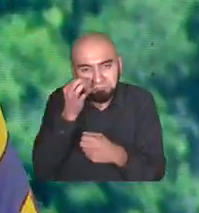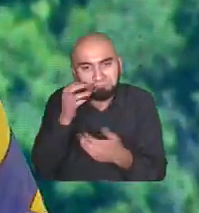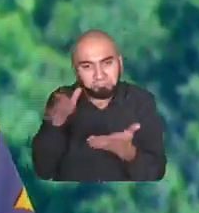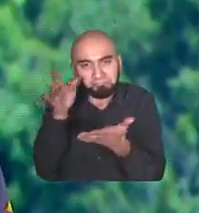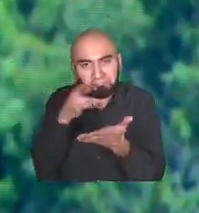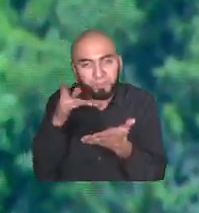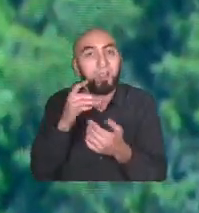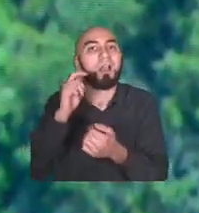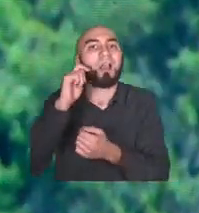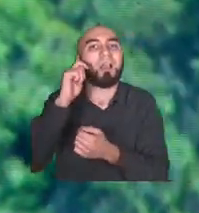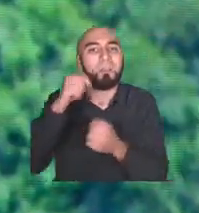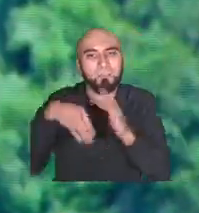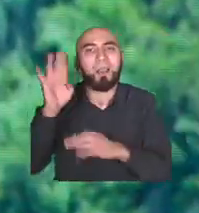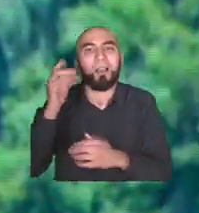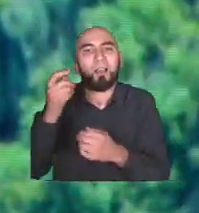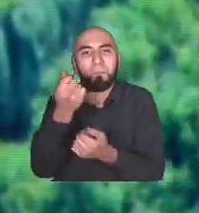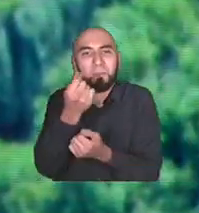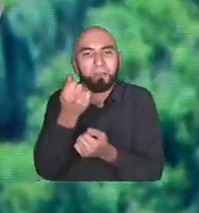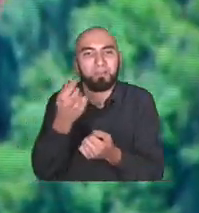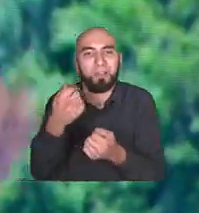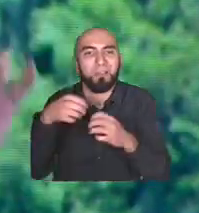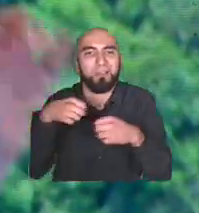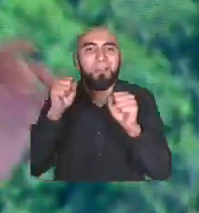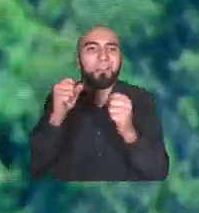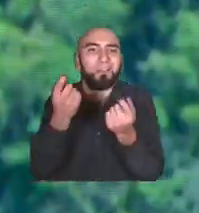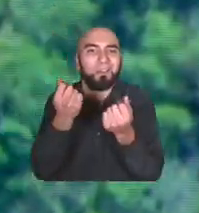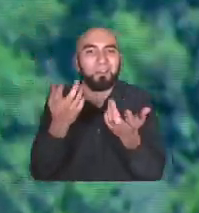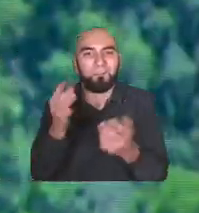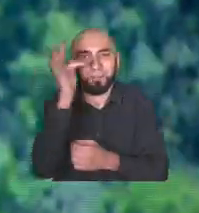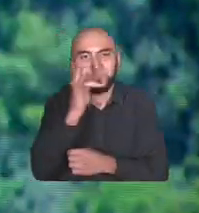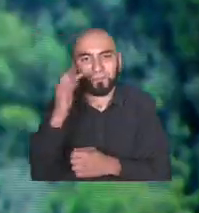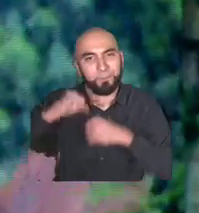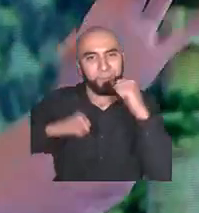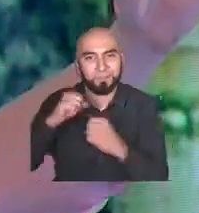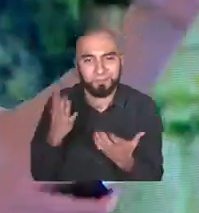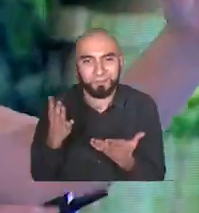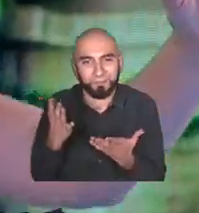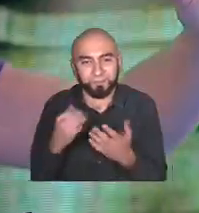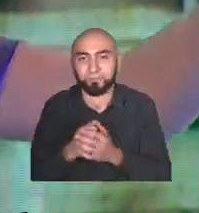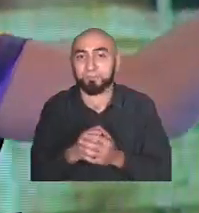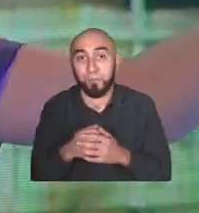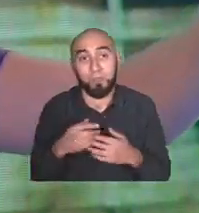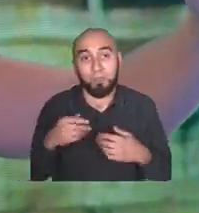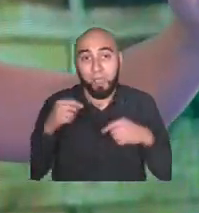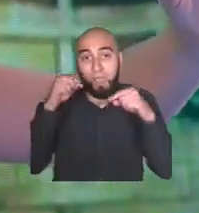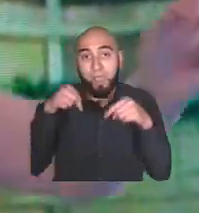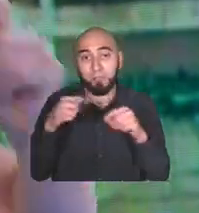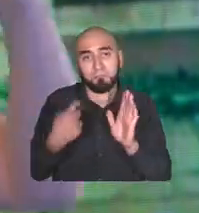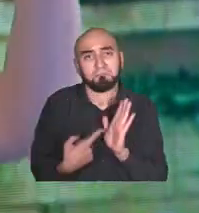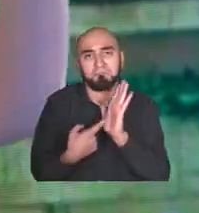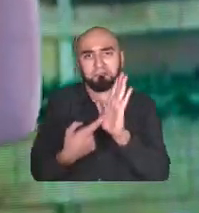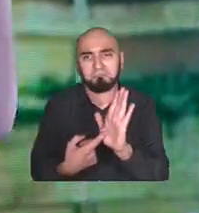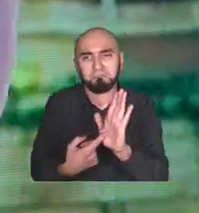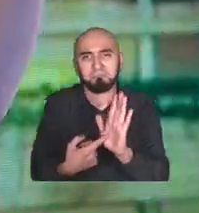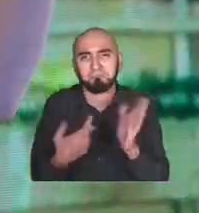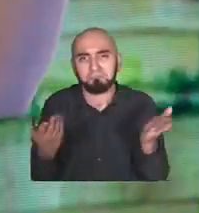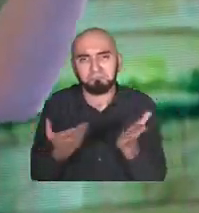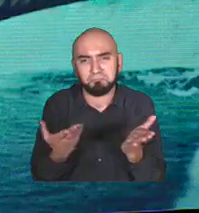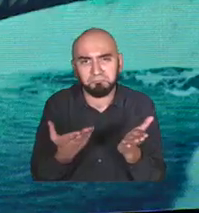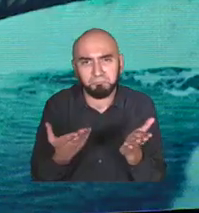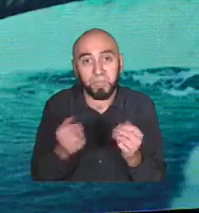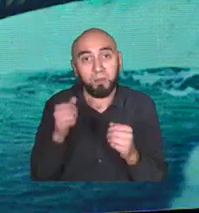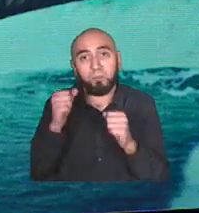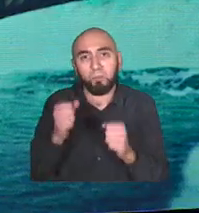to present yourself online, and that's the template itself of the social network. Here is the box for you. Here is where you put your photo,